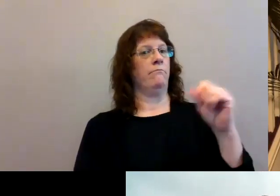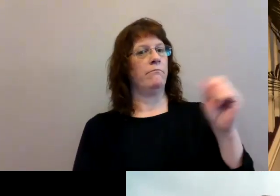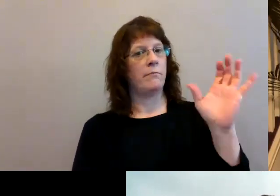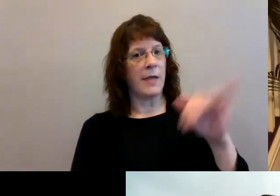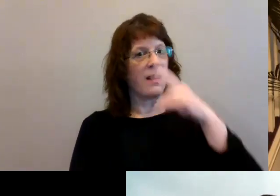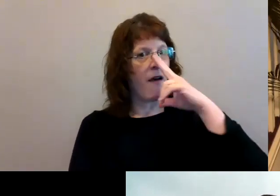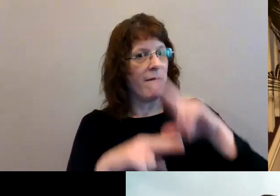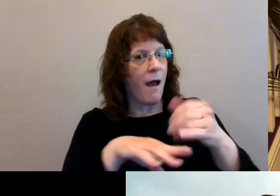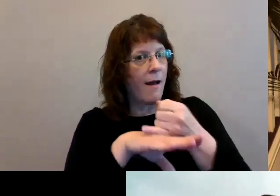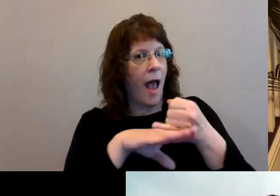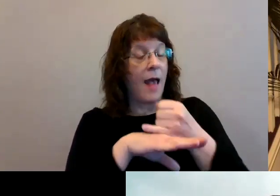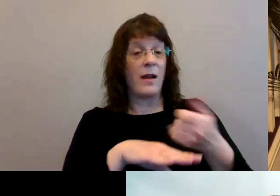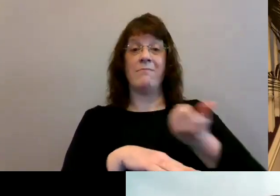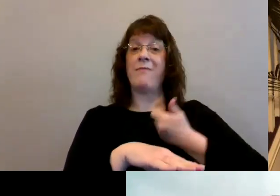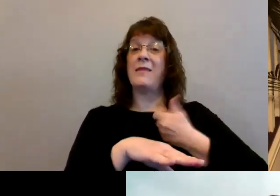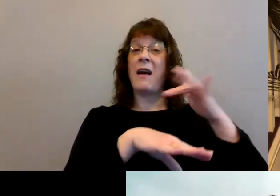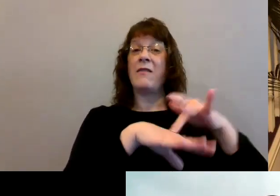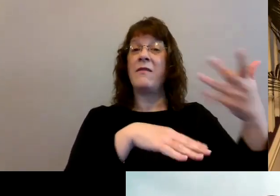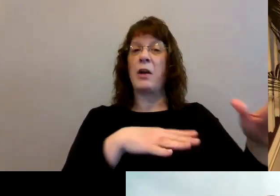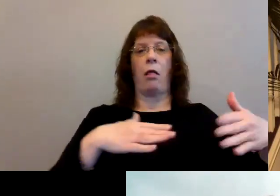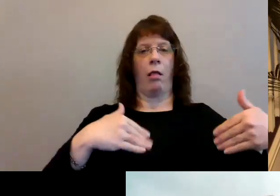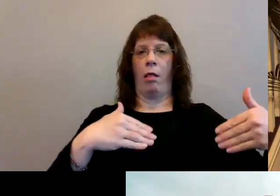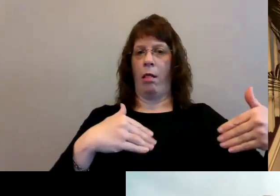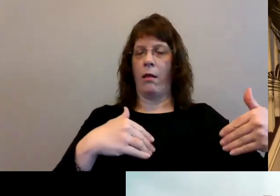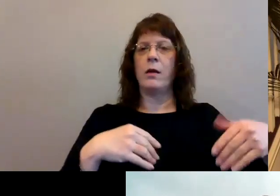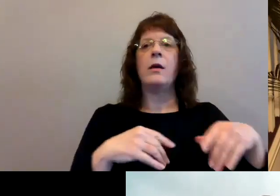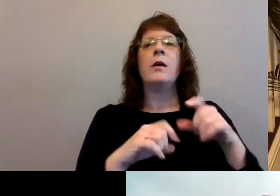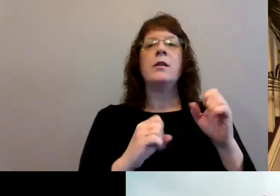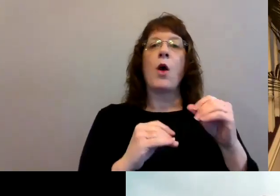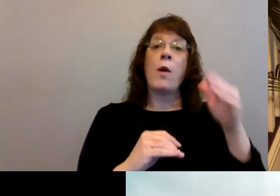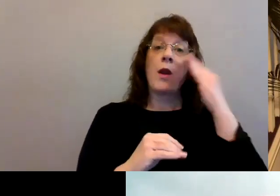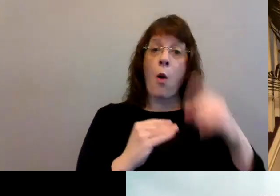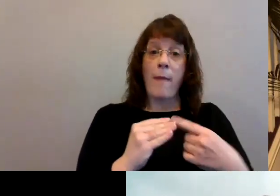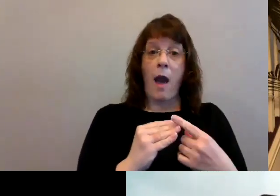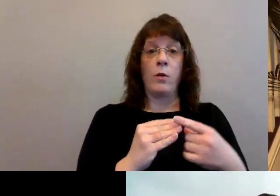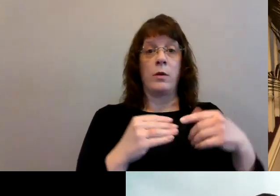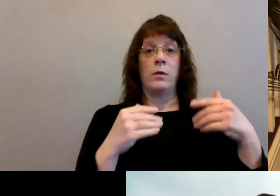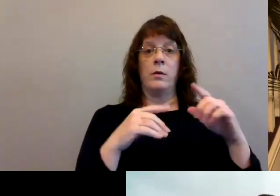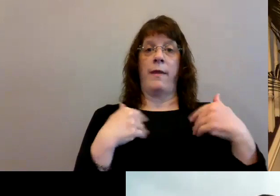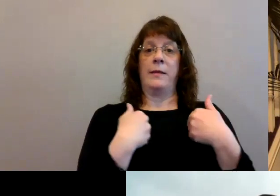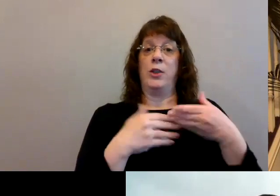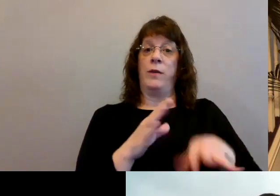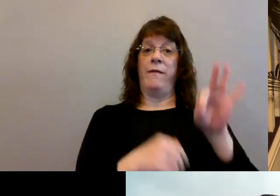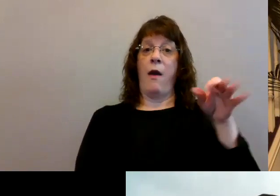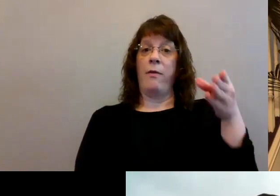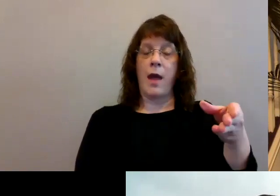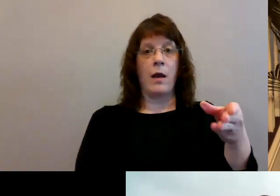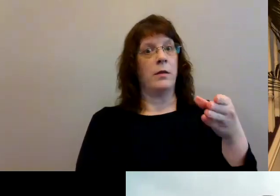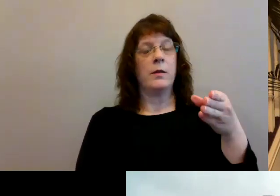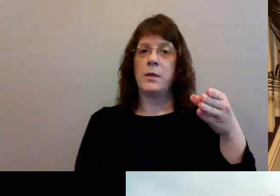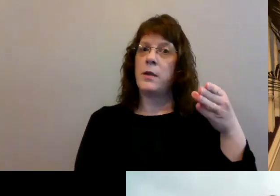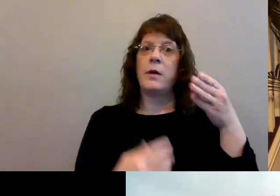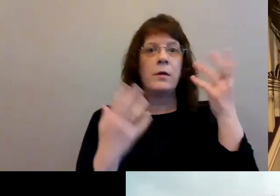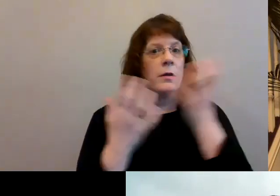from all that we know about the species that are found there, it's just crazy. It would blow your mind if you go